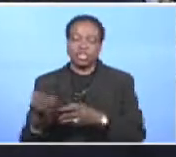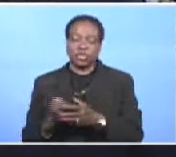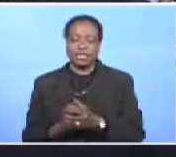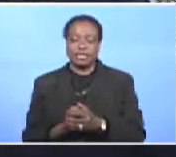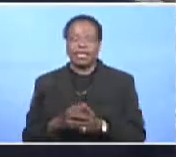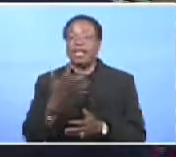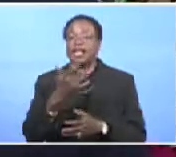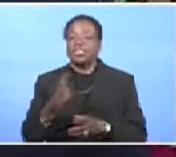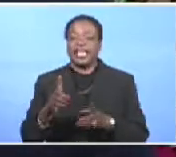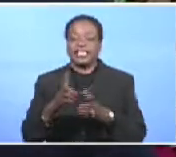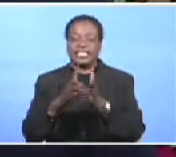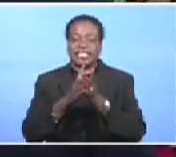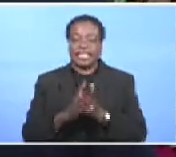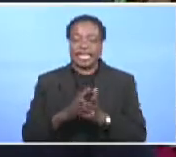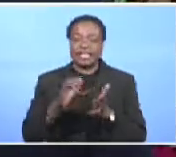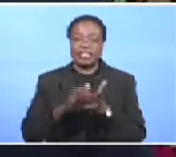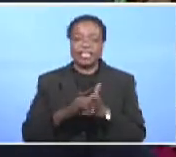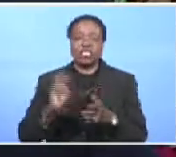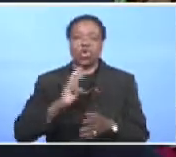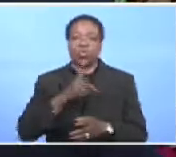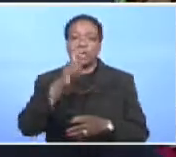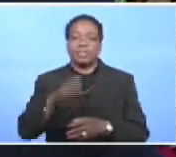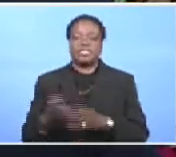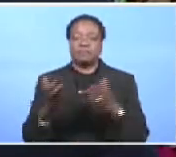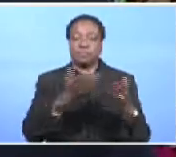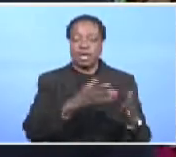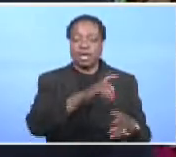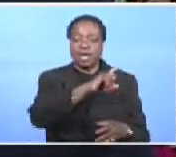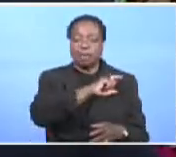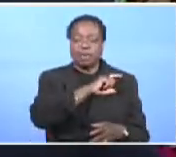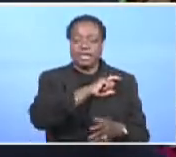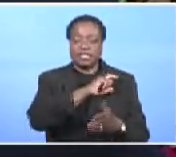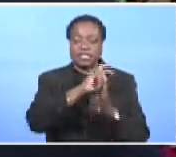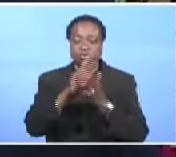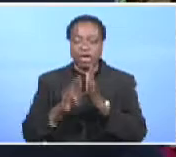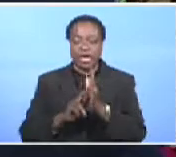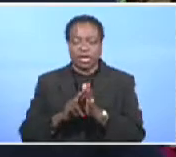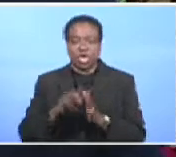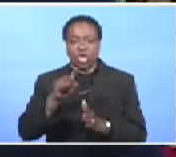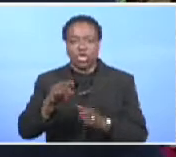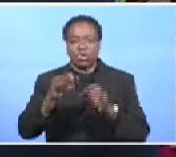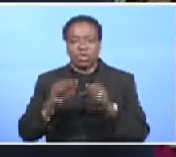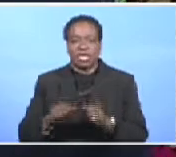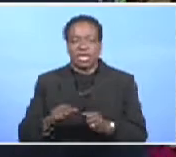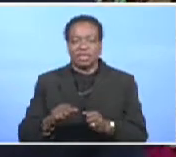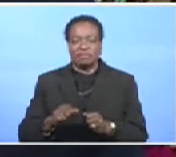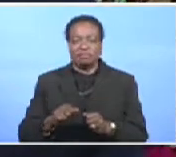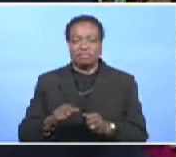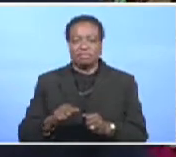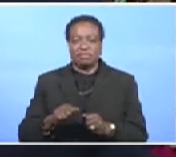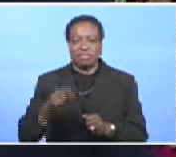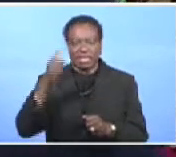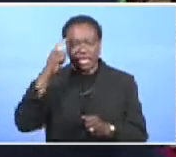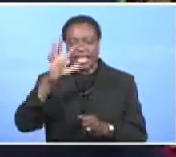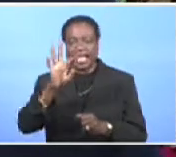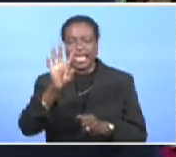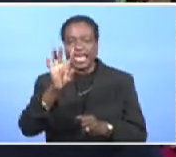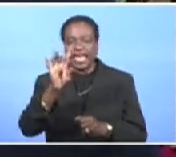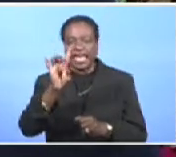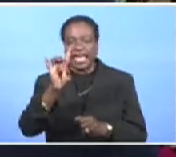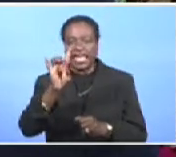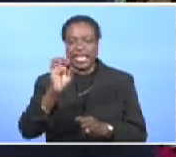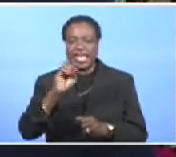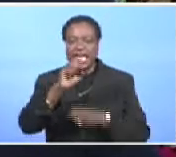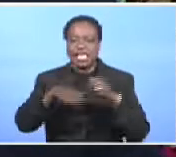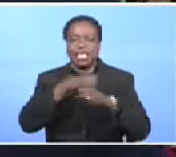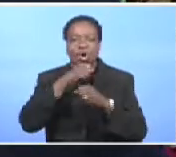decided that we have to bring police record. You could imagine an 80-year-old woman being in the market from she was a child, and now they ask